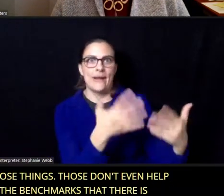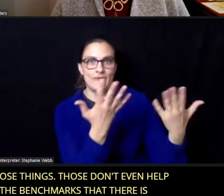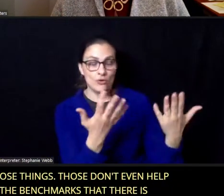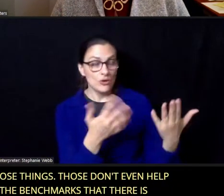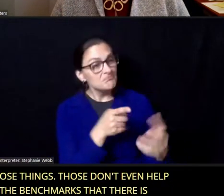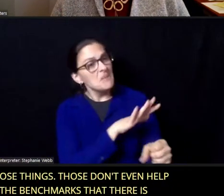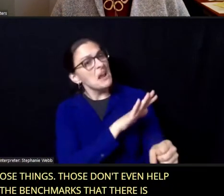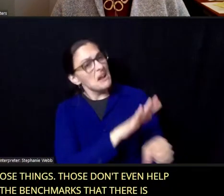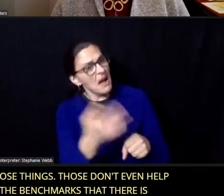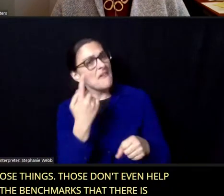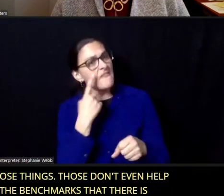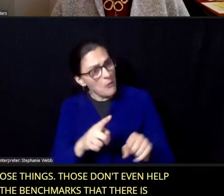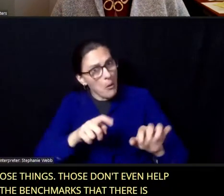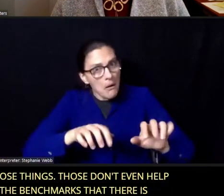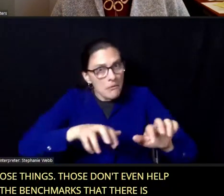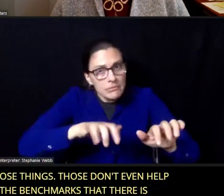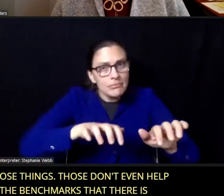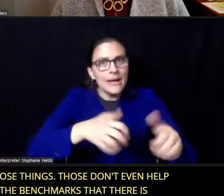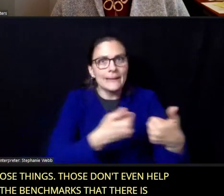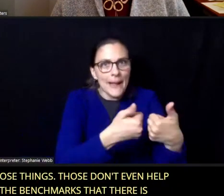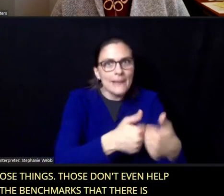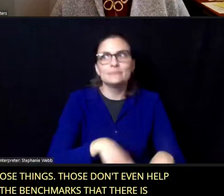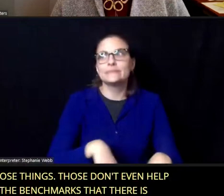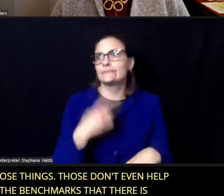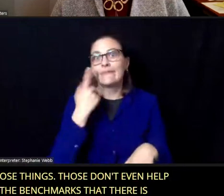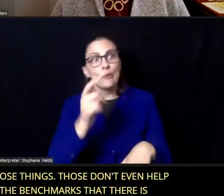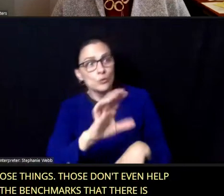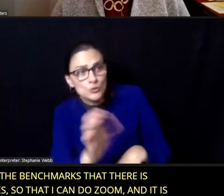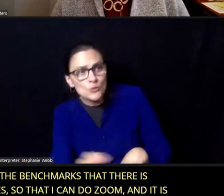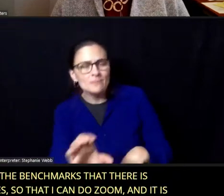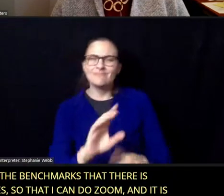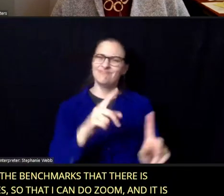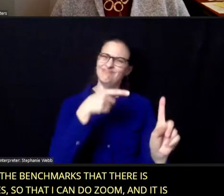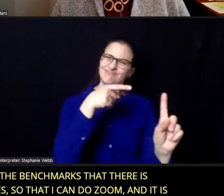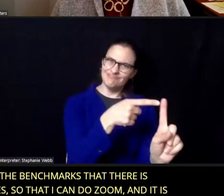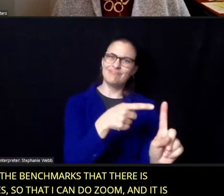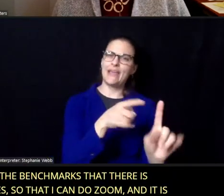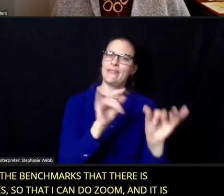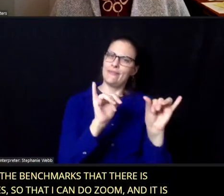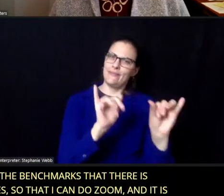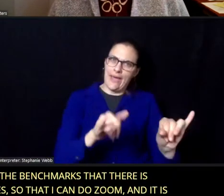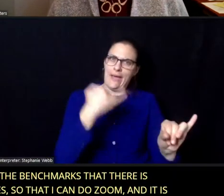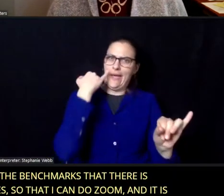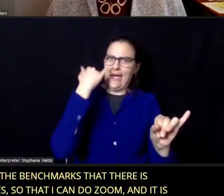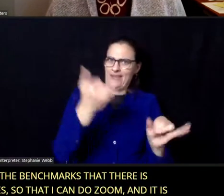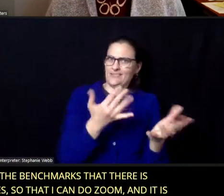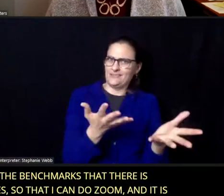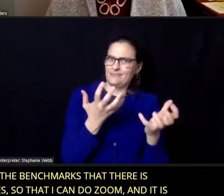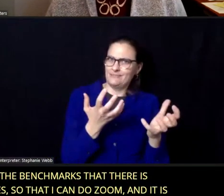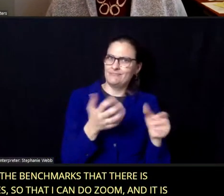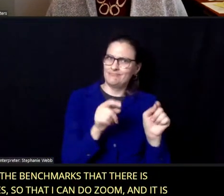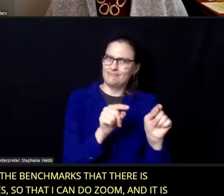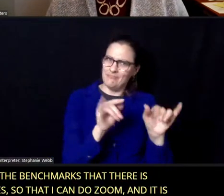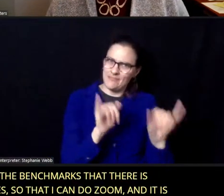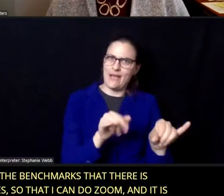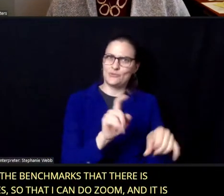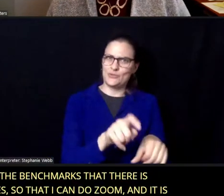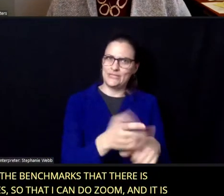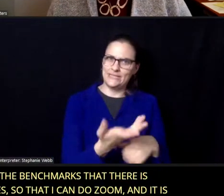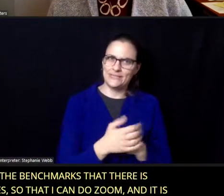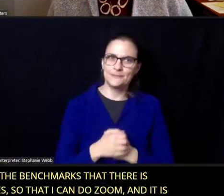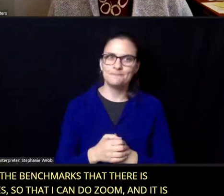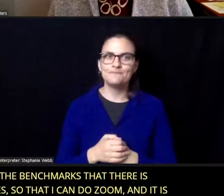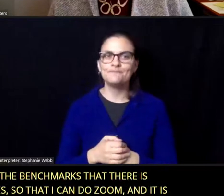that's really what we need. Is there anything? I'm trying to figure out how to phrase this question,